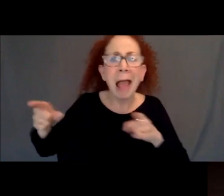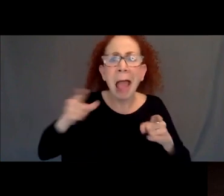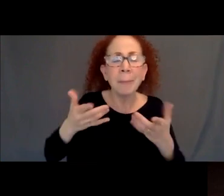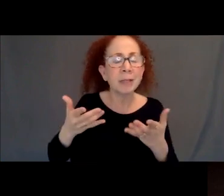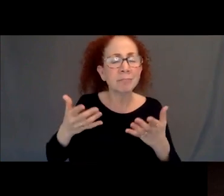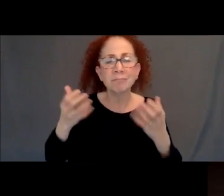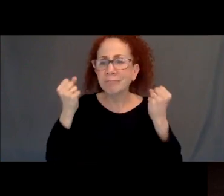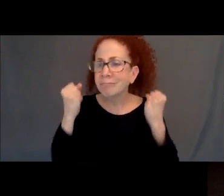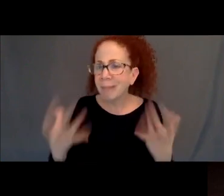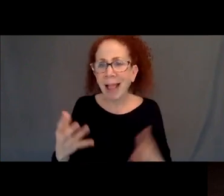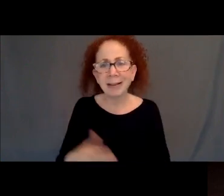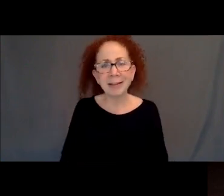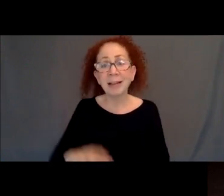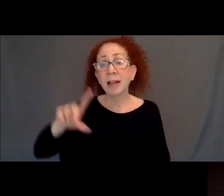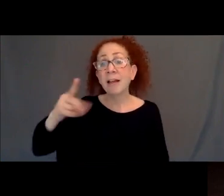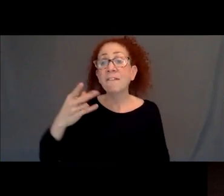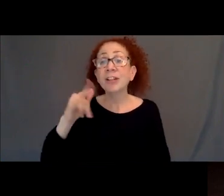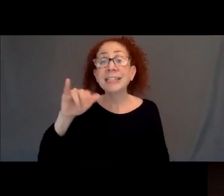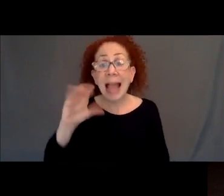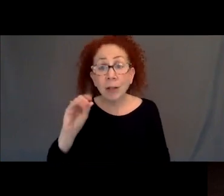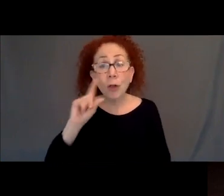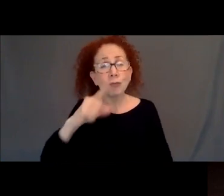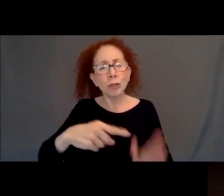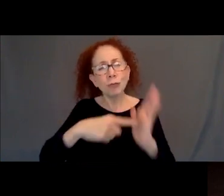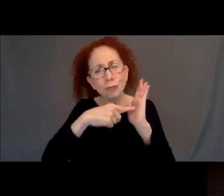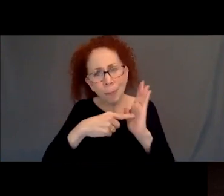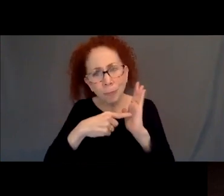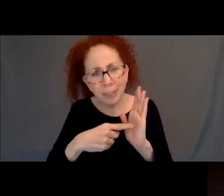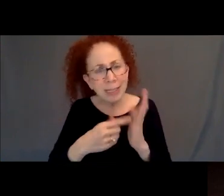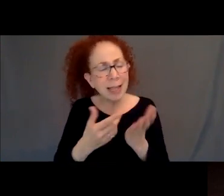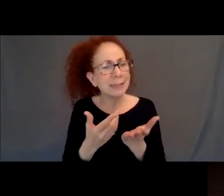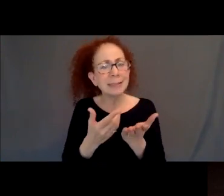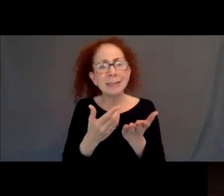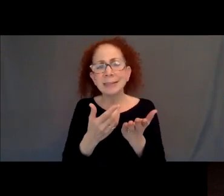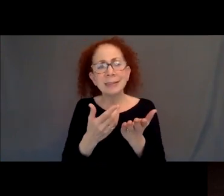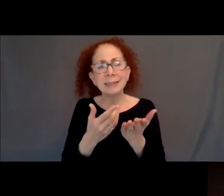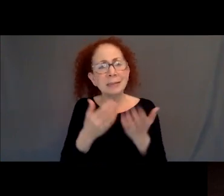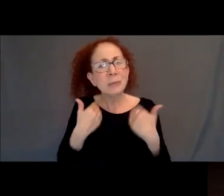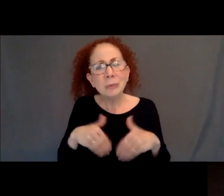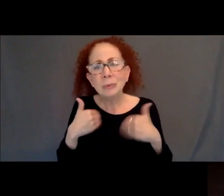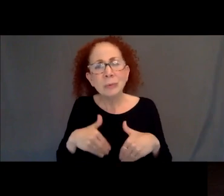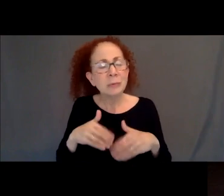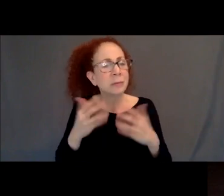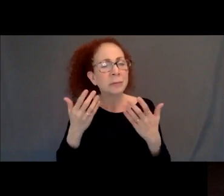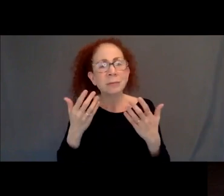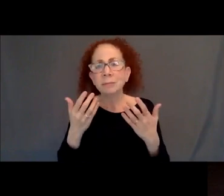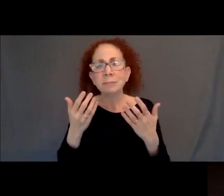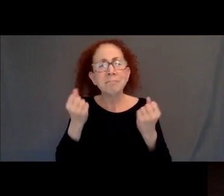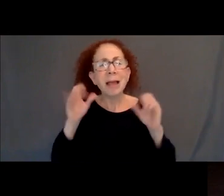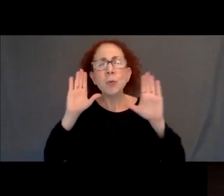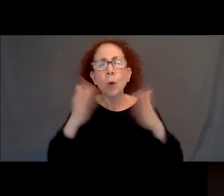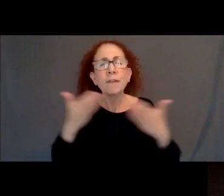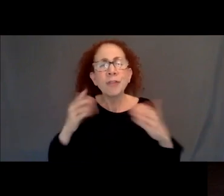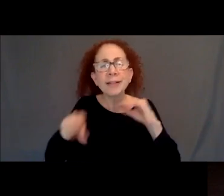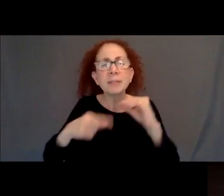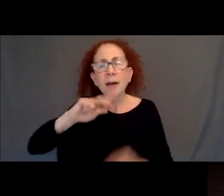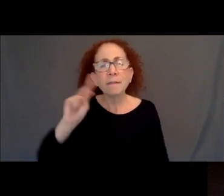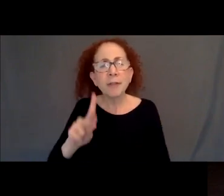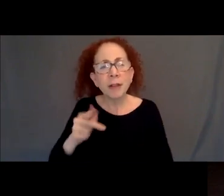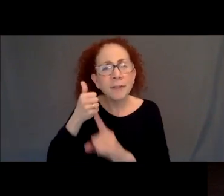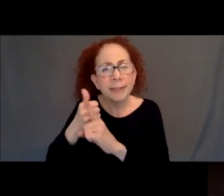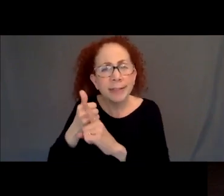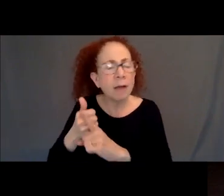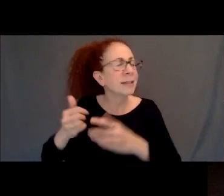are going. I think that Philadanco just represents just all the great things about Philadelphia, how, you